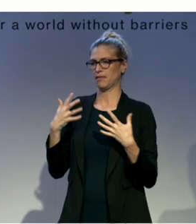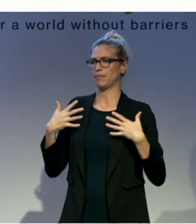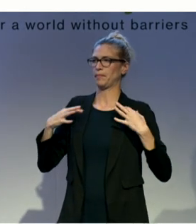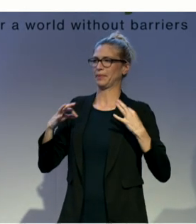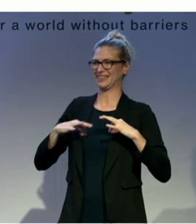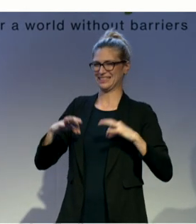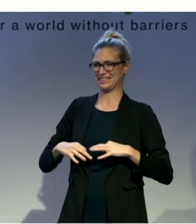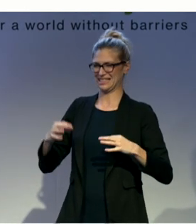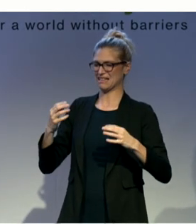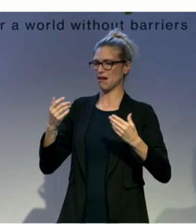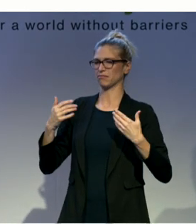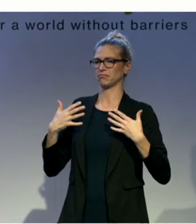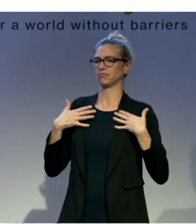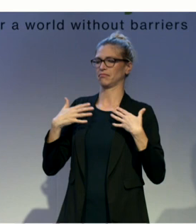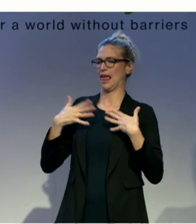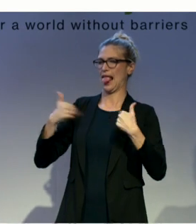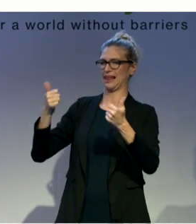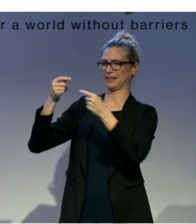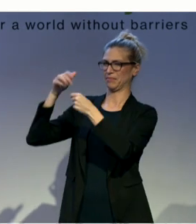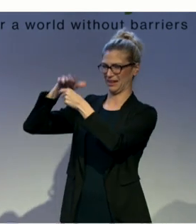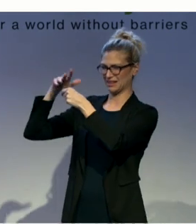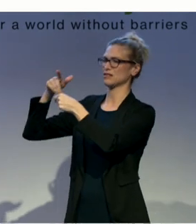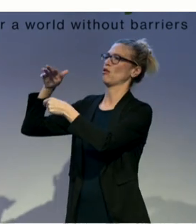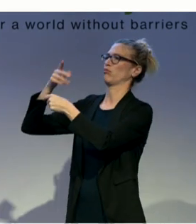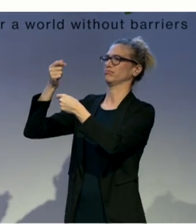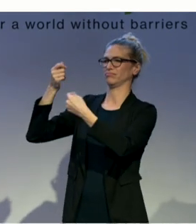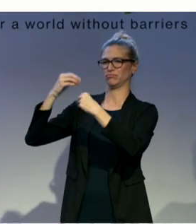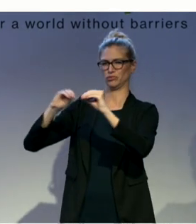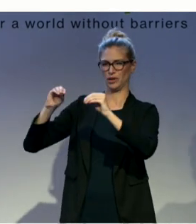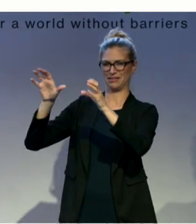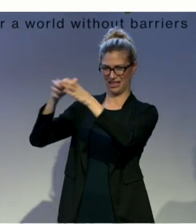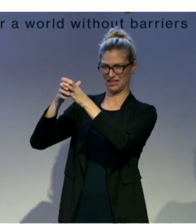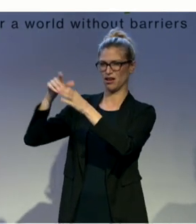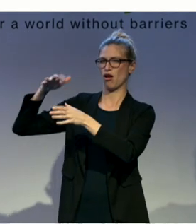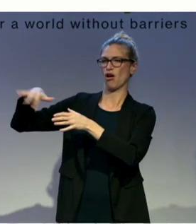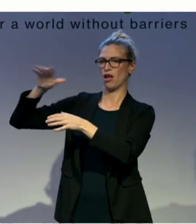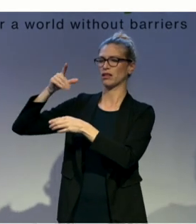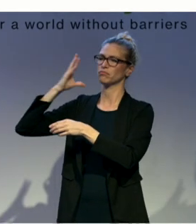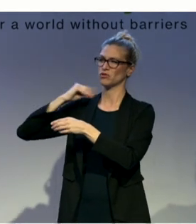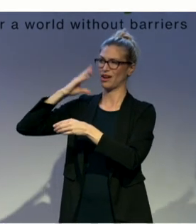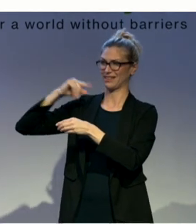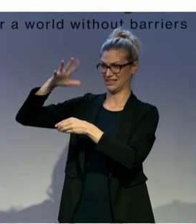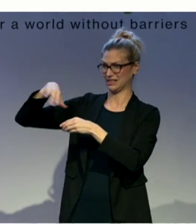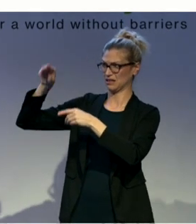and Social Affairs, and from the budget of local city government of Novi Sad.